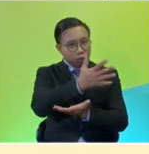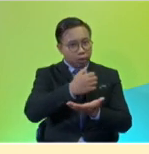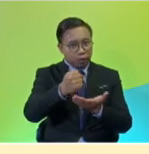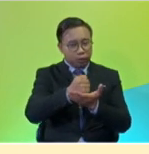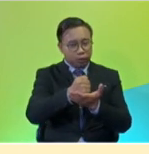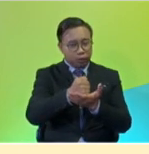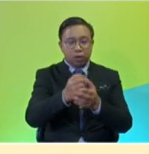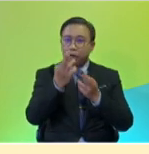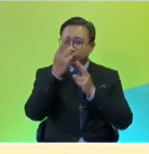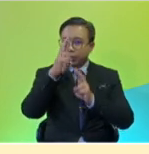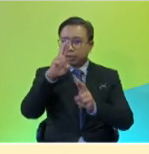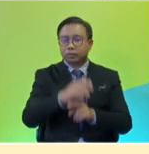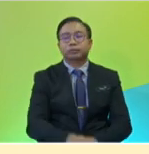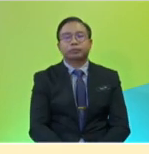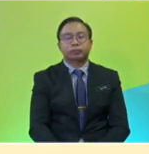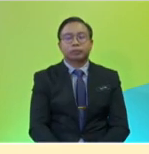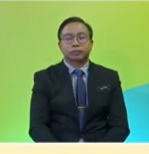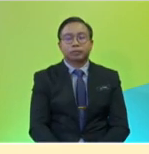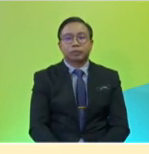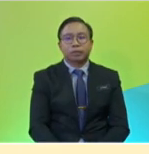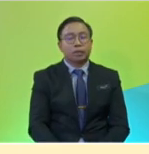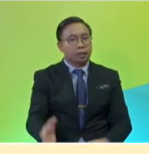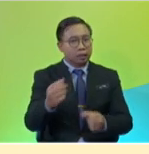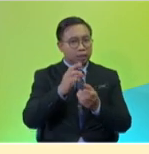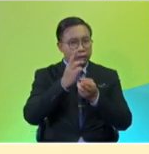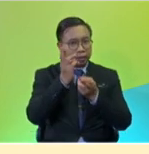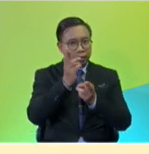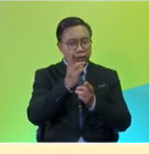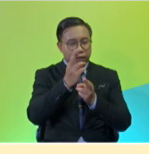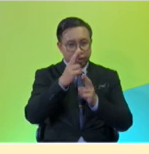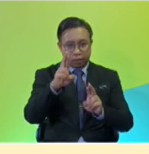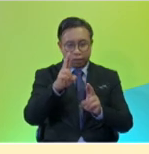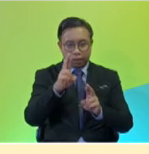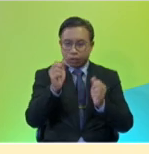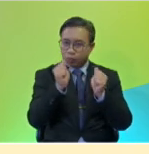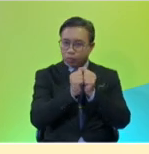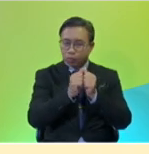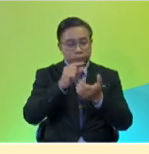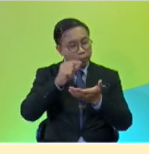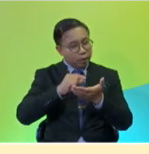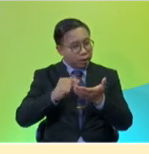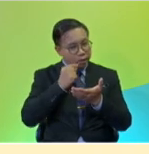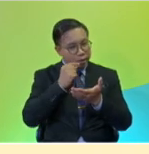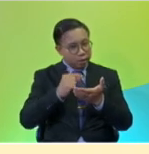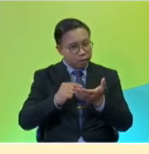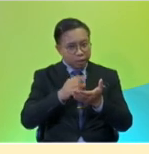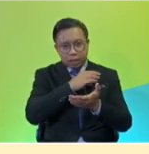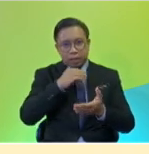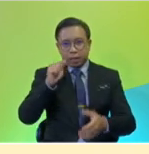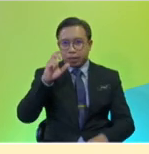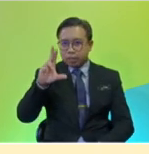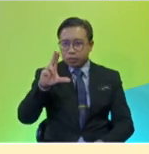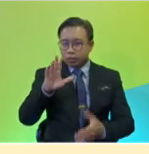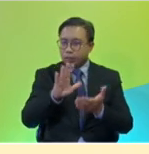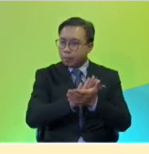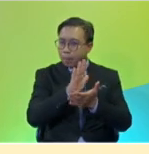is ready there. So, please get ready with your marker pen and also your A3 paper or your mini